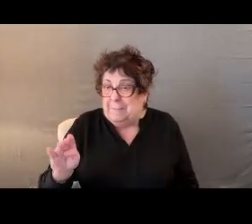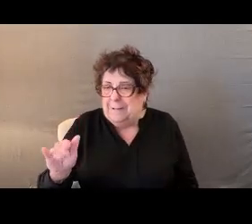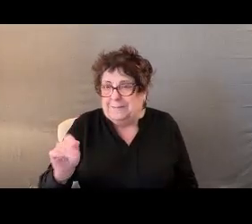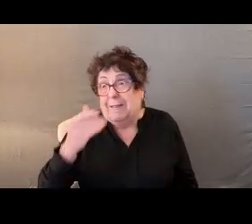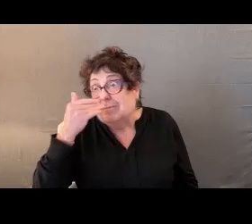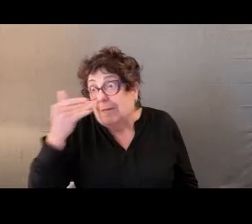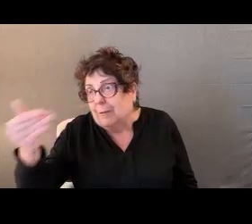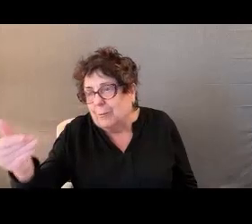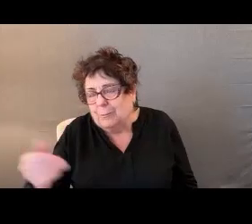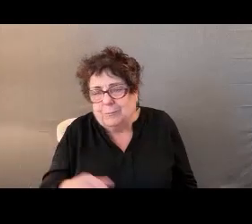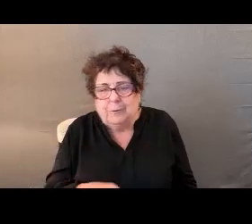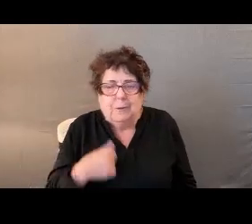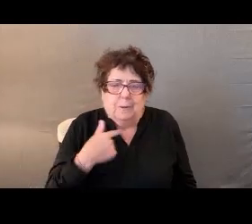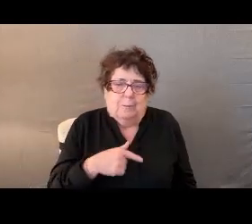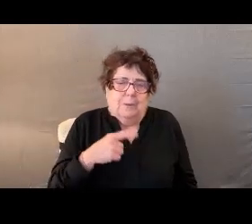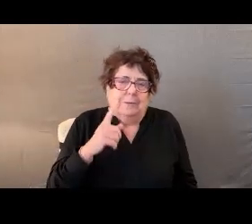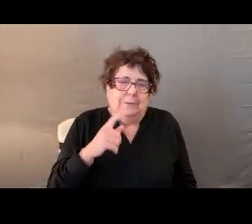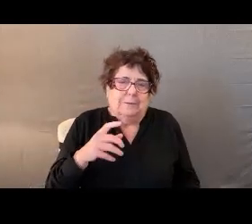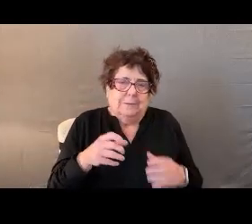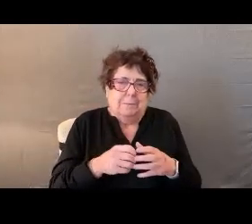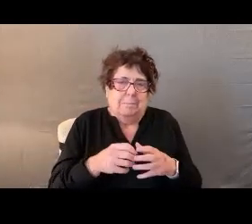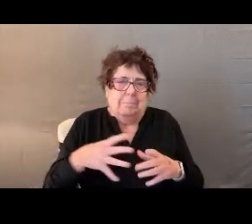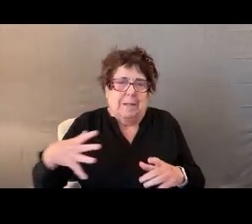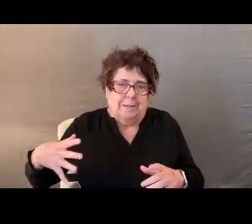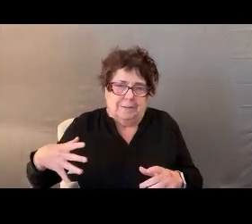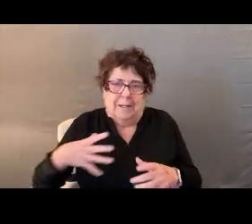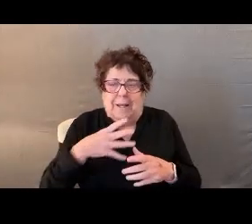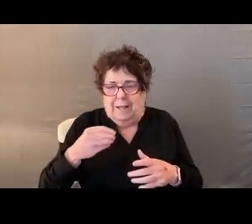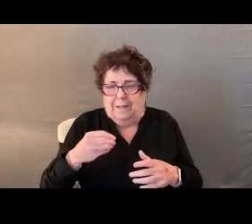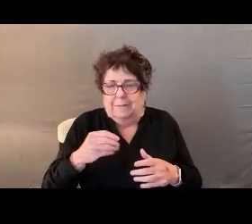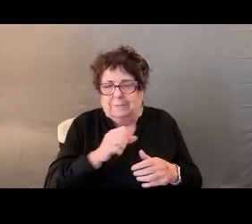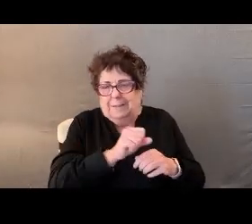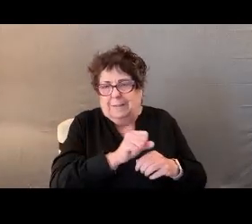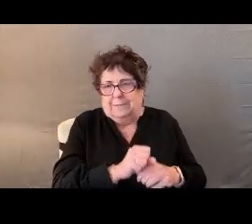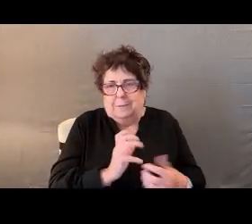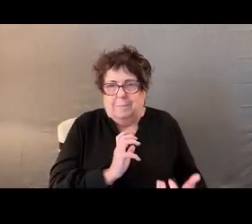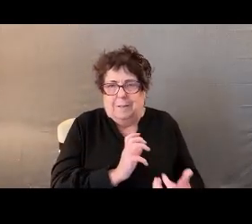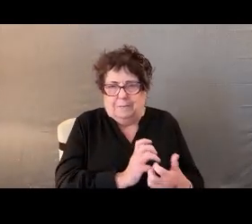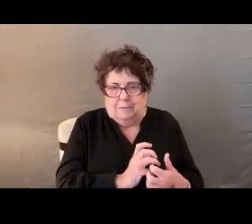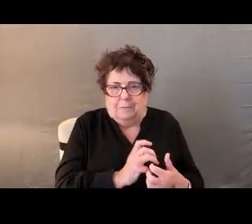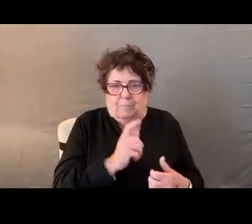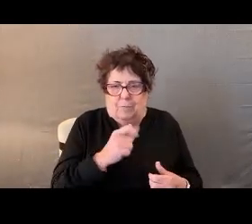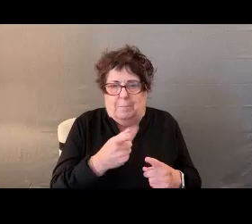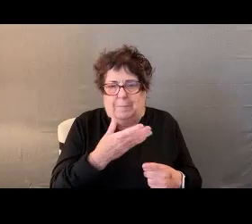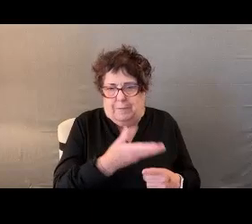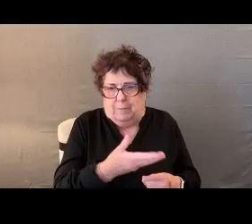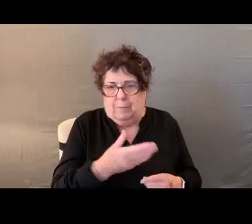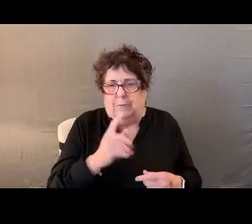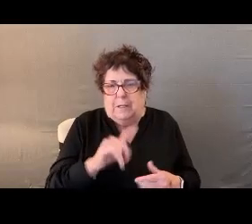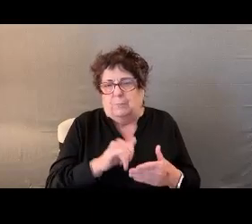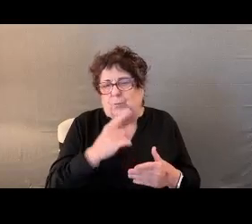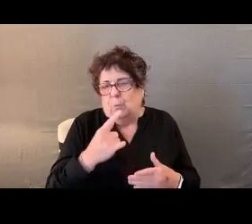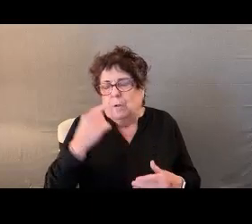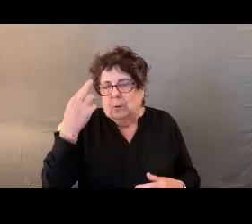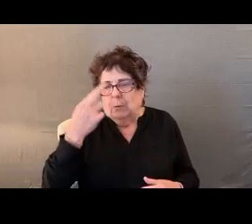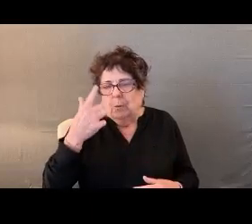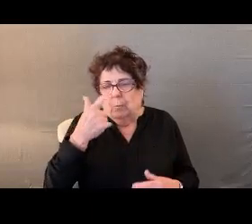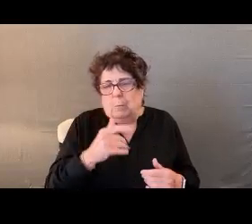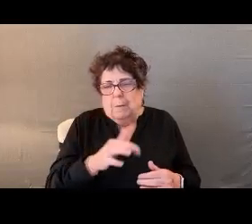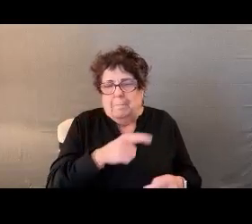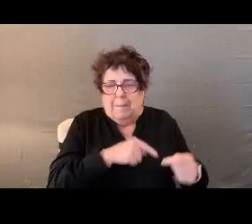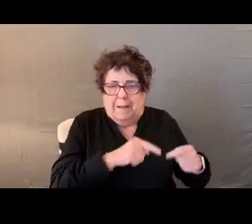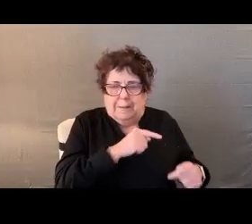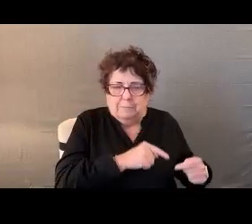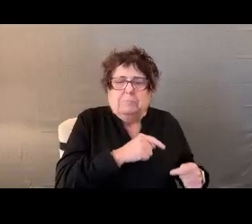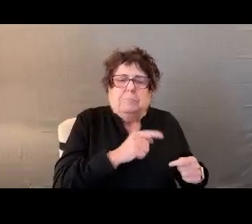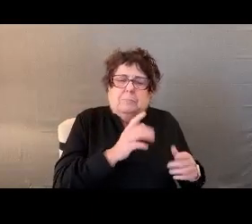expand it and customize it from there. And that's one of the reasons we went back and asked DMAS to review our